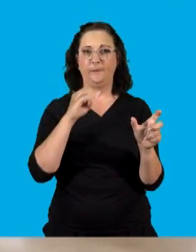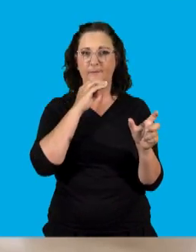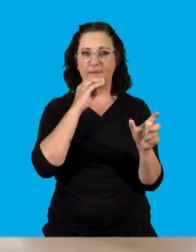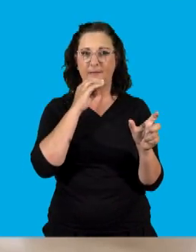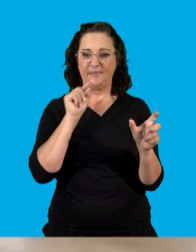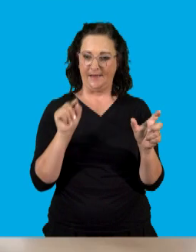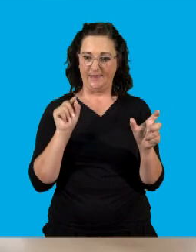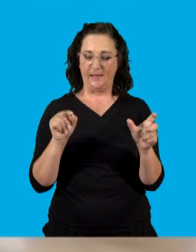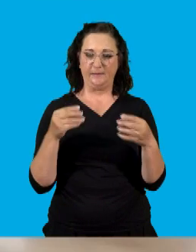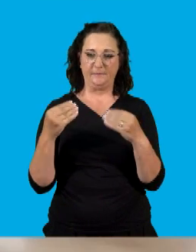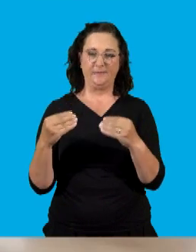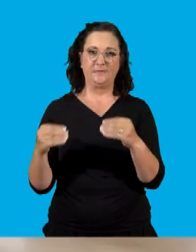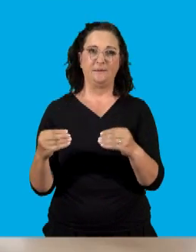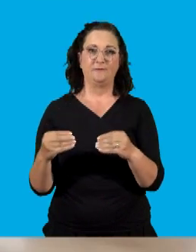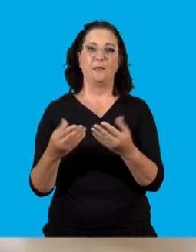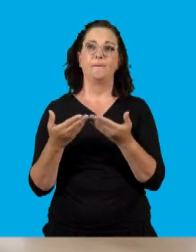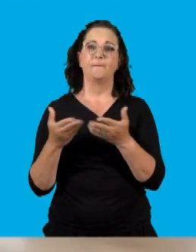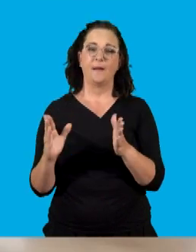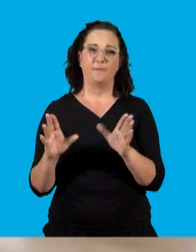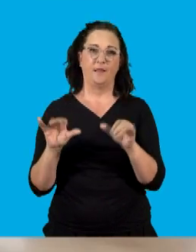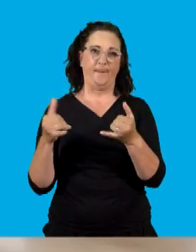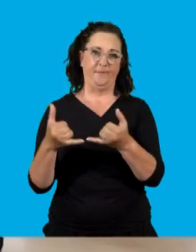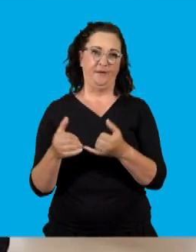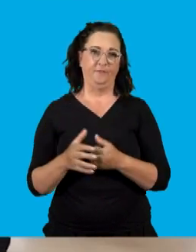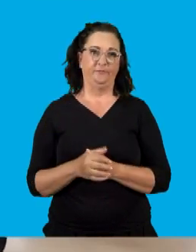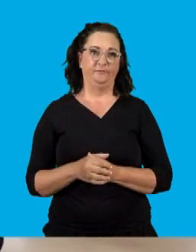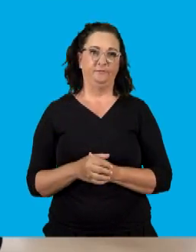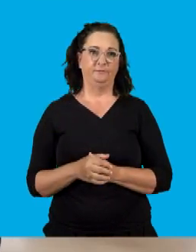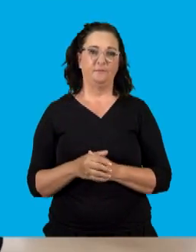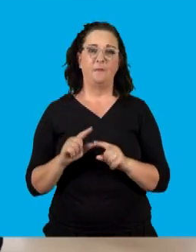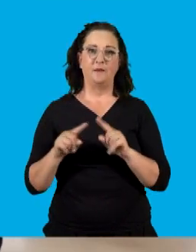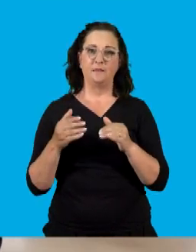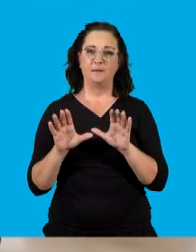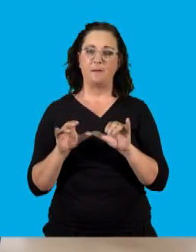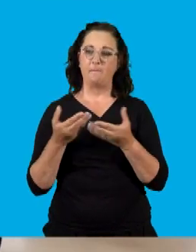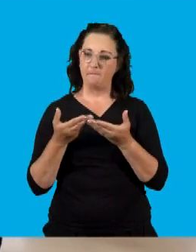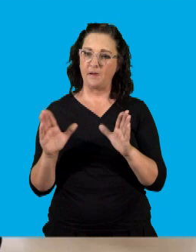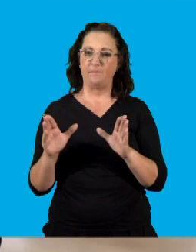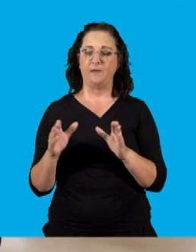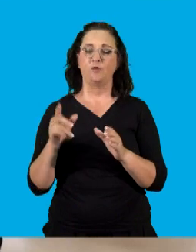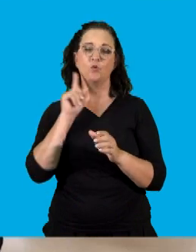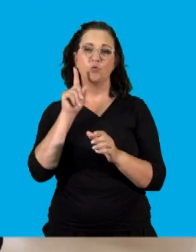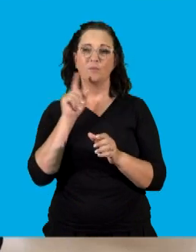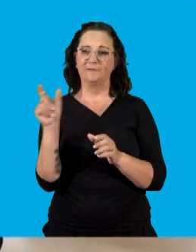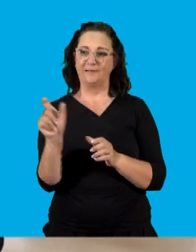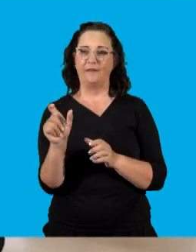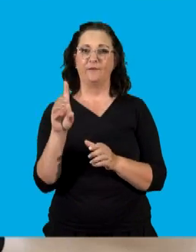it simply means that that particular business, it's a public company because public companies end with